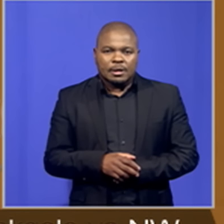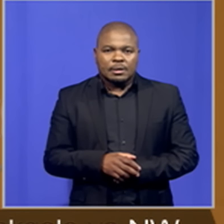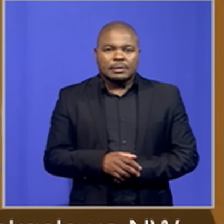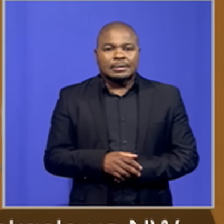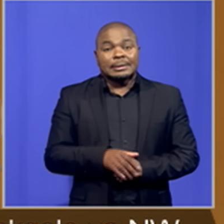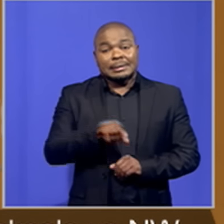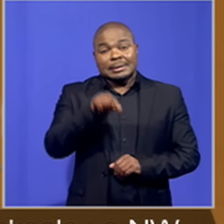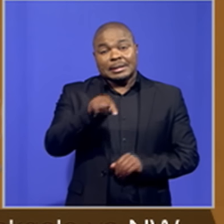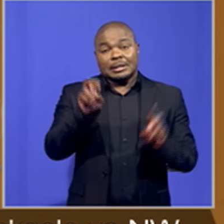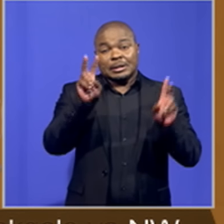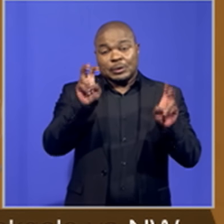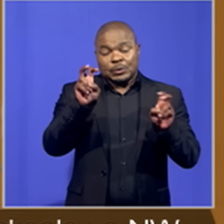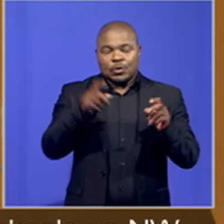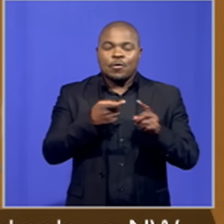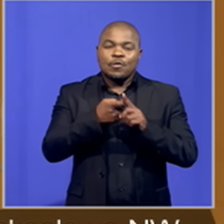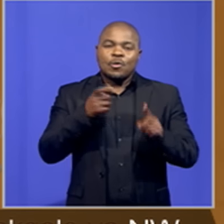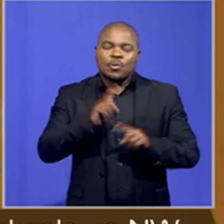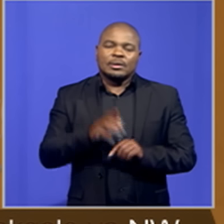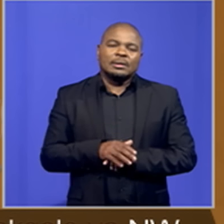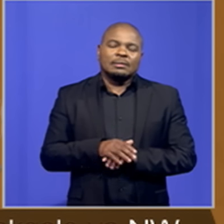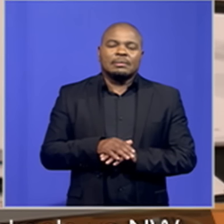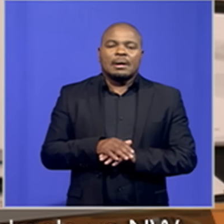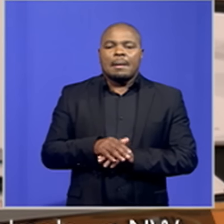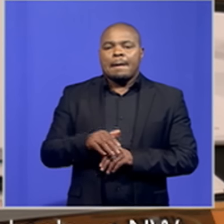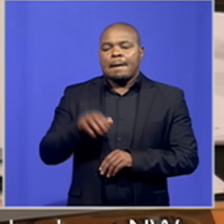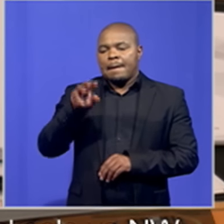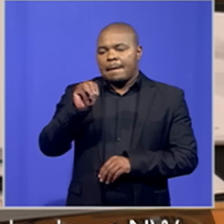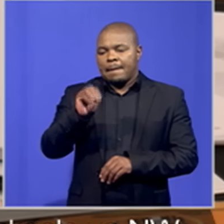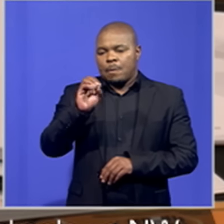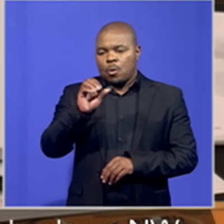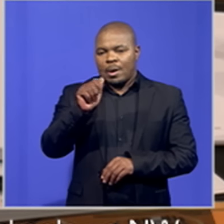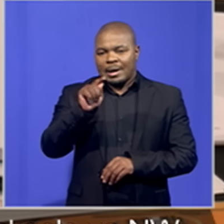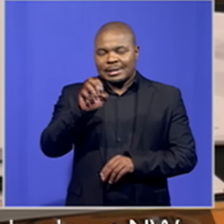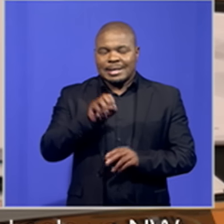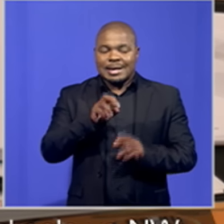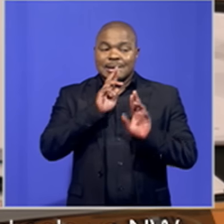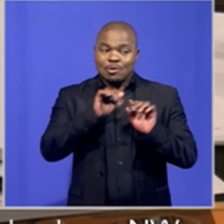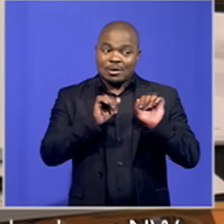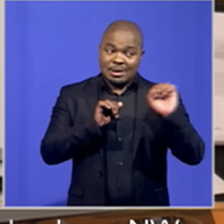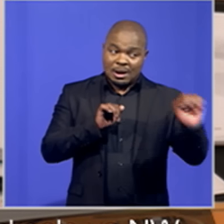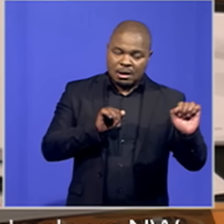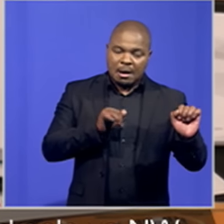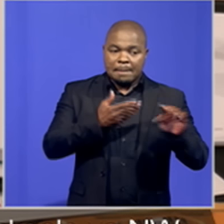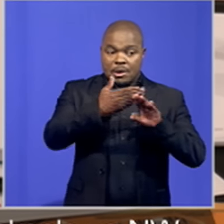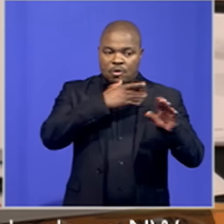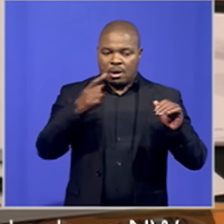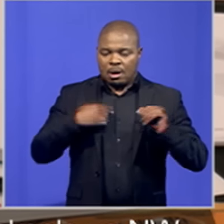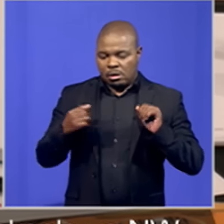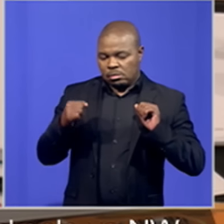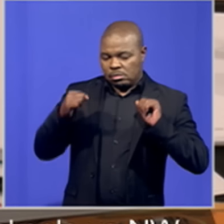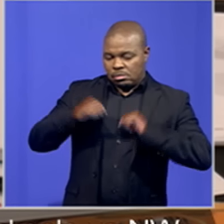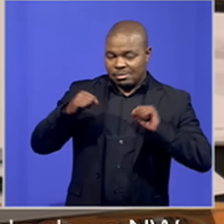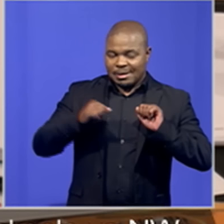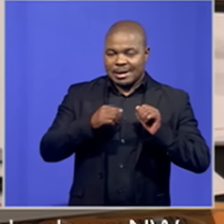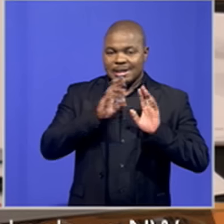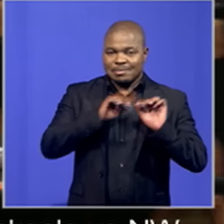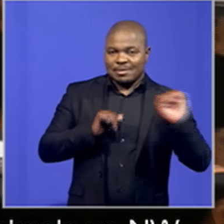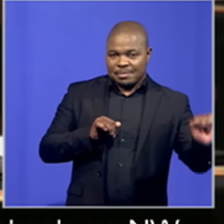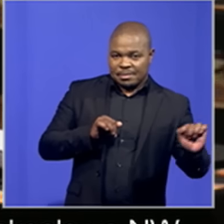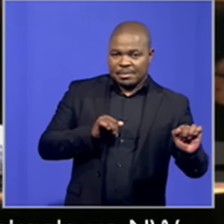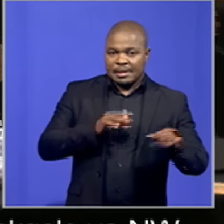on the report of Mr. Moate that I initially concurred with the report.